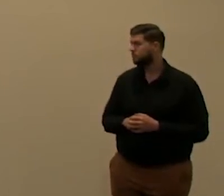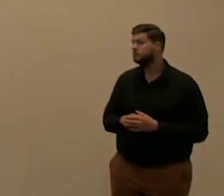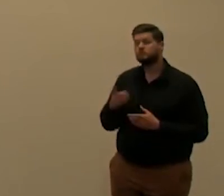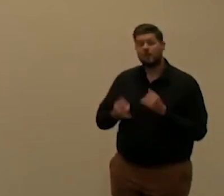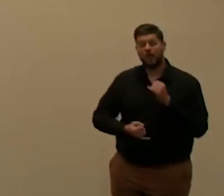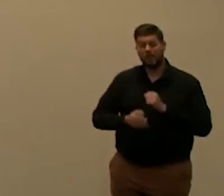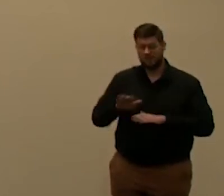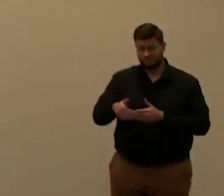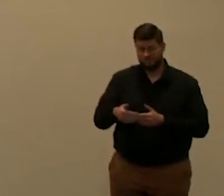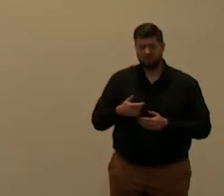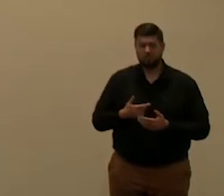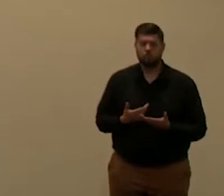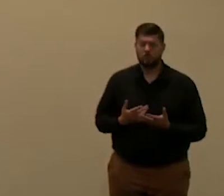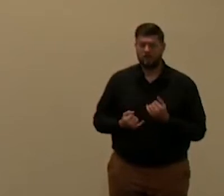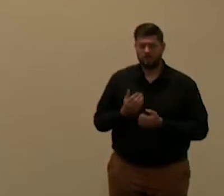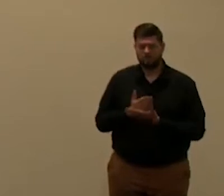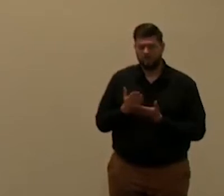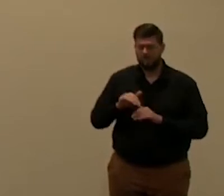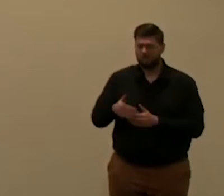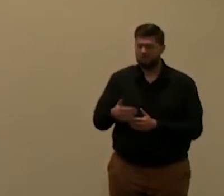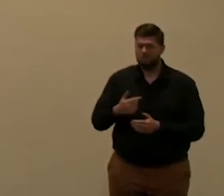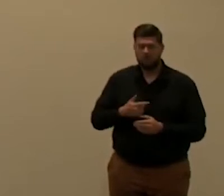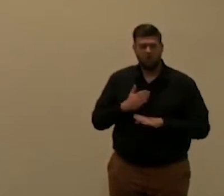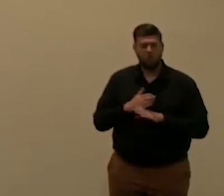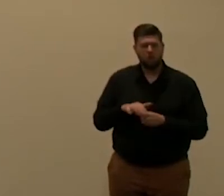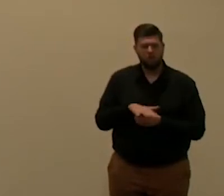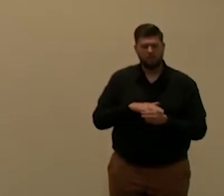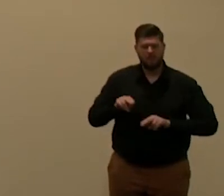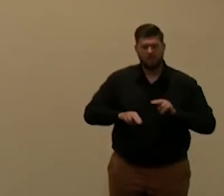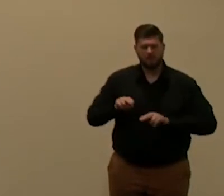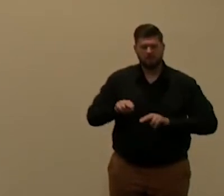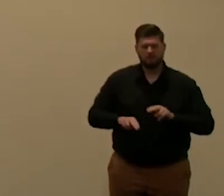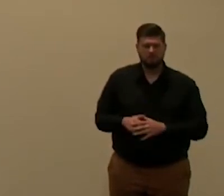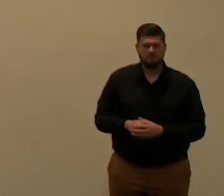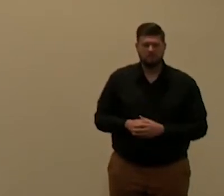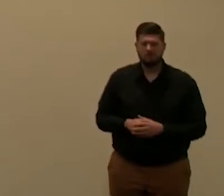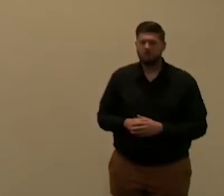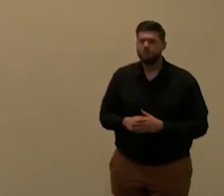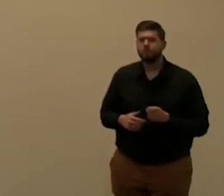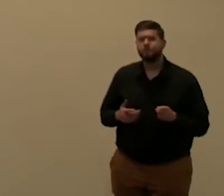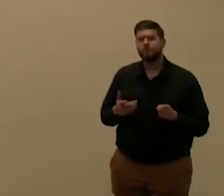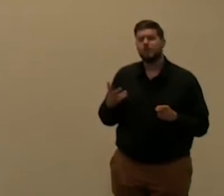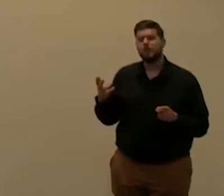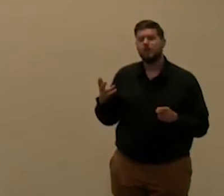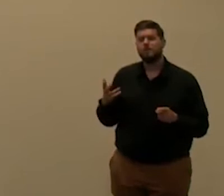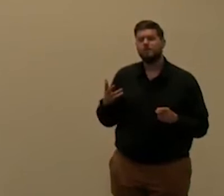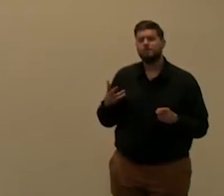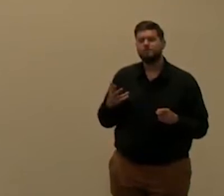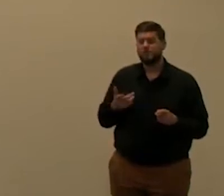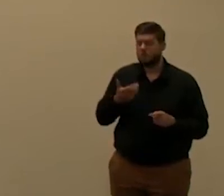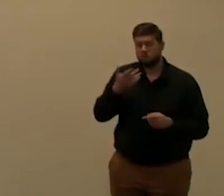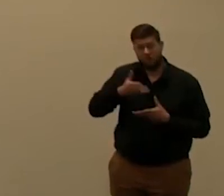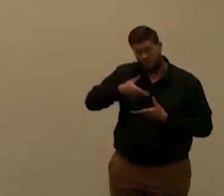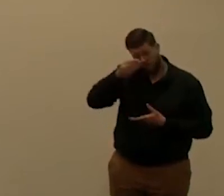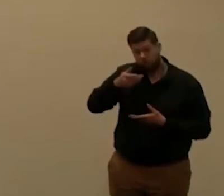is around workplace analytics. And this is something that I've only learned like a few months ago. And